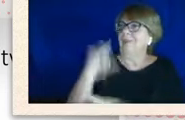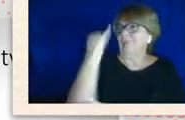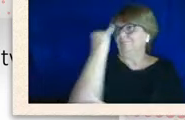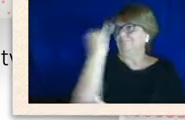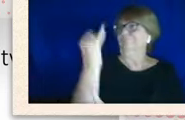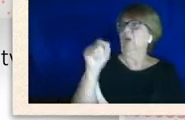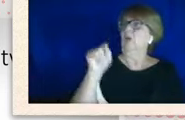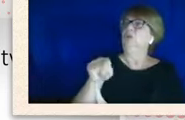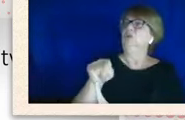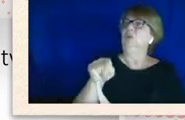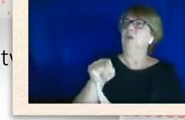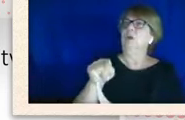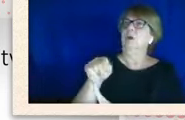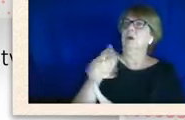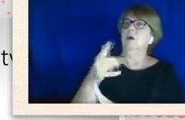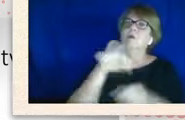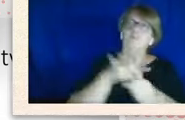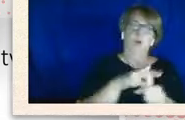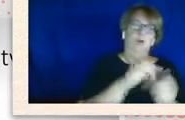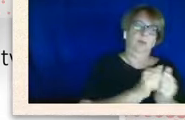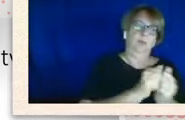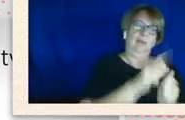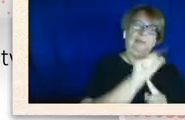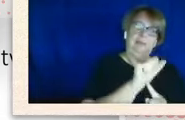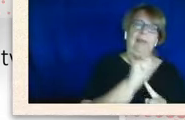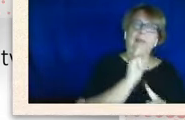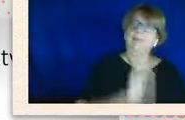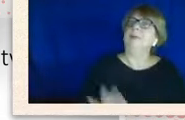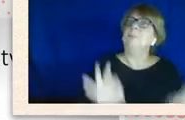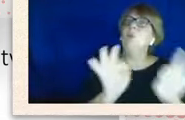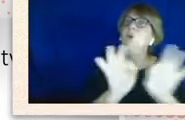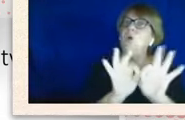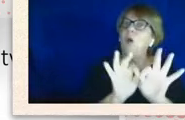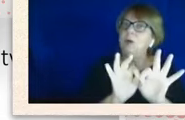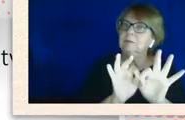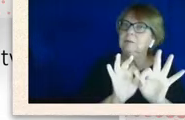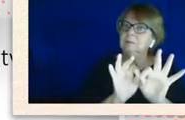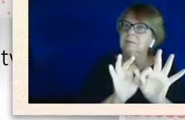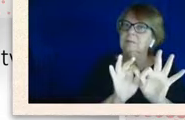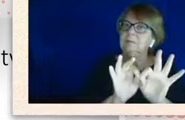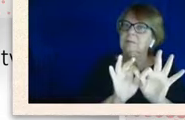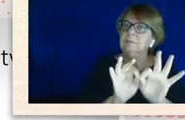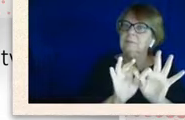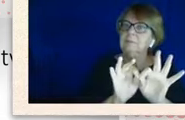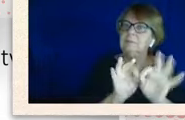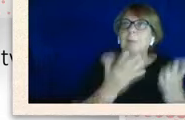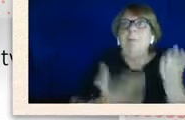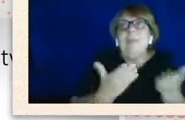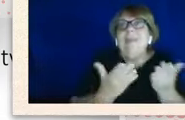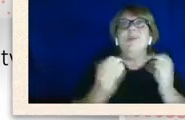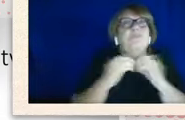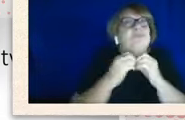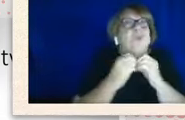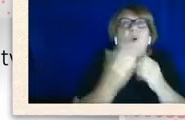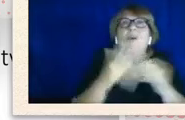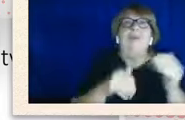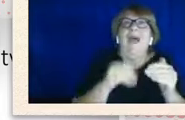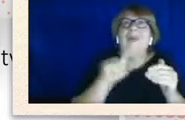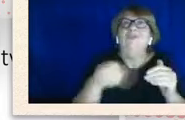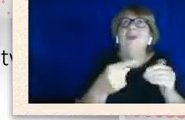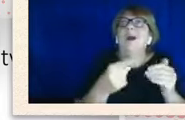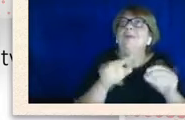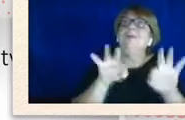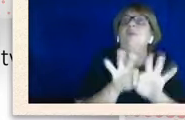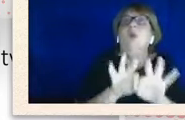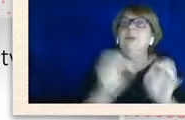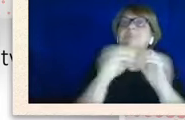with the disability is important. It's maybe even more than important. And I think Debbie's going to get a chance to talk about that